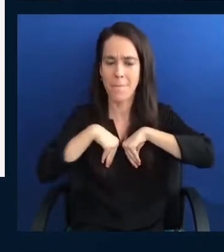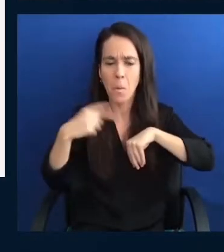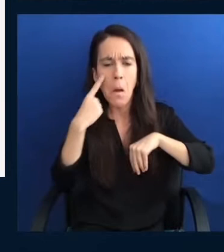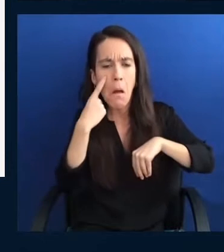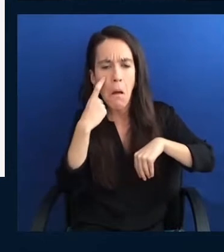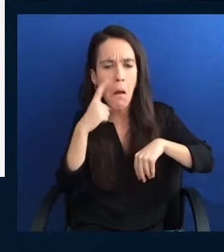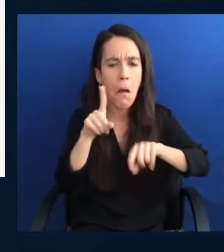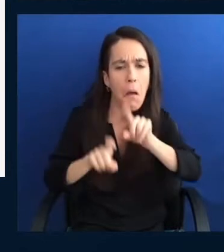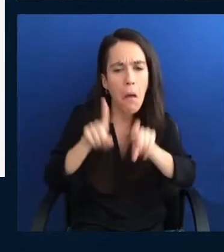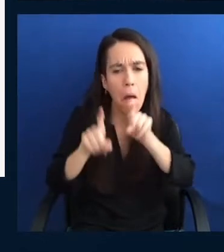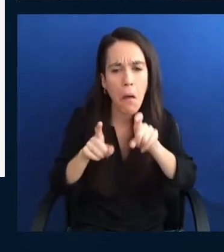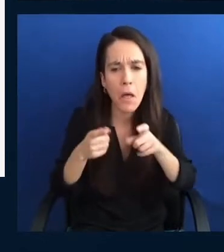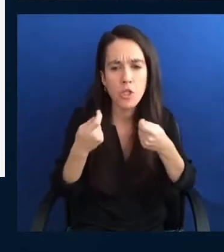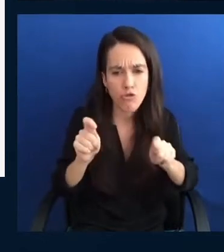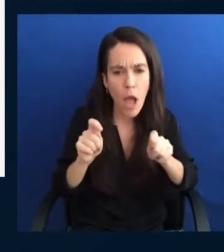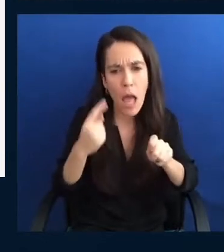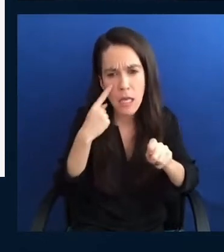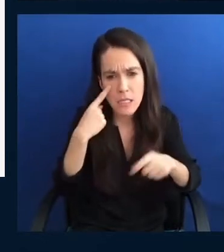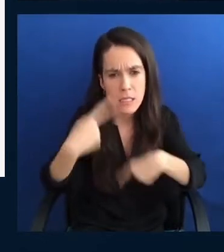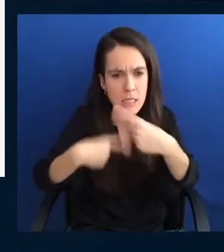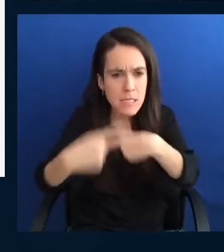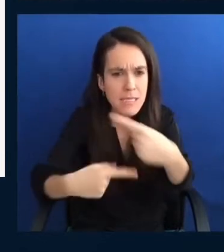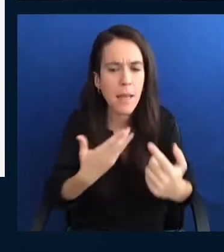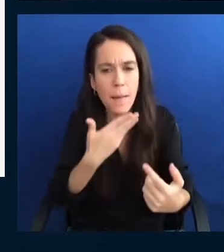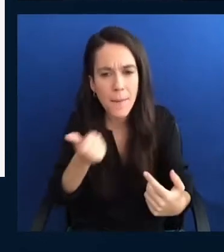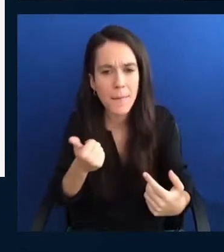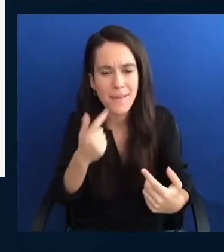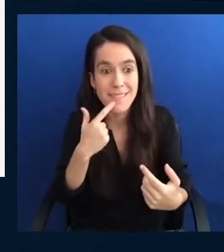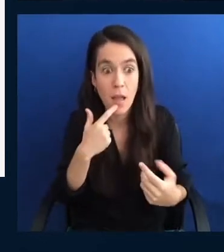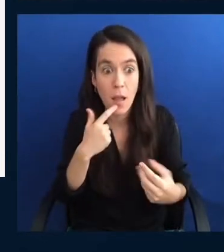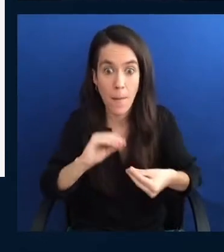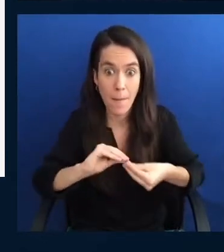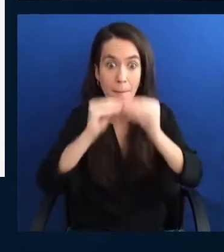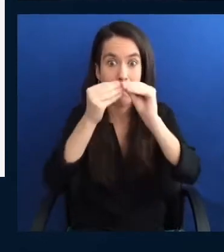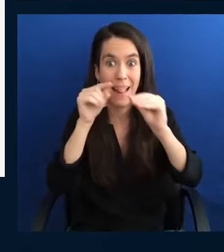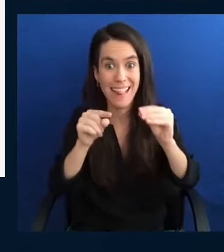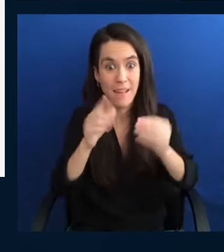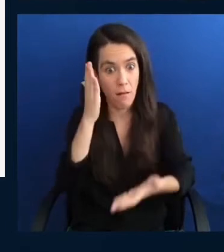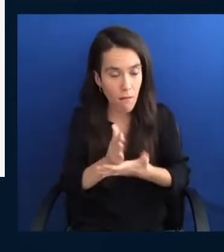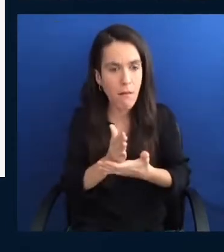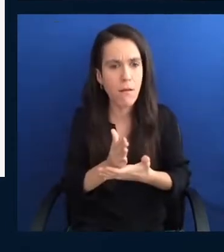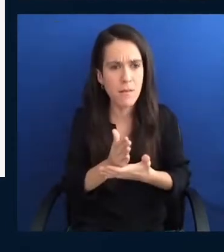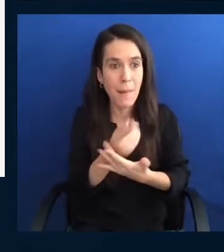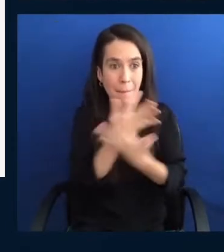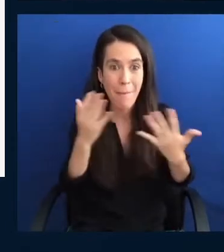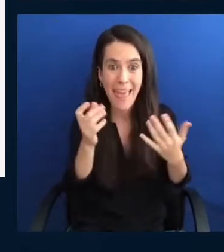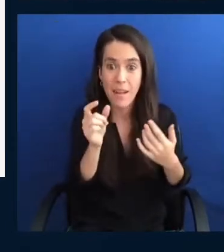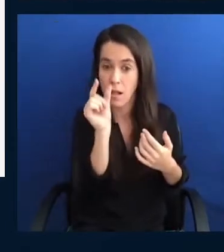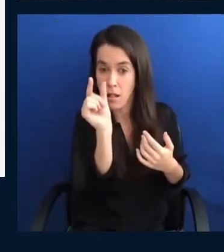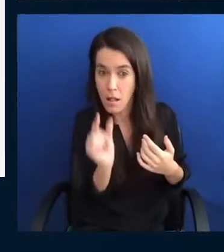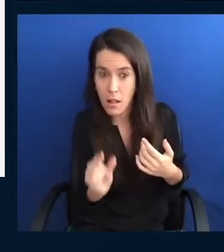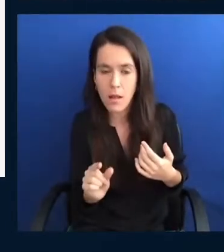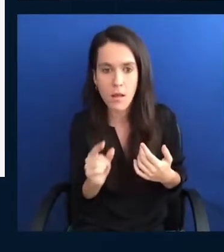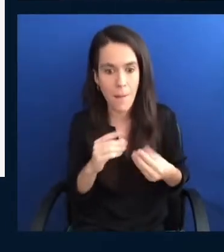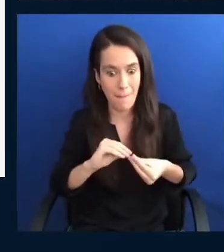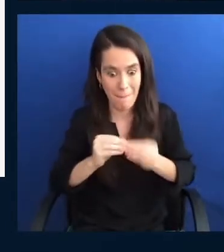is to try out the Marketing Suite product that they built on top of this. And actually, a lot of the segments that went into 8.7 is made from the people